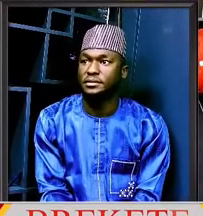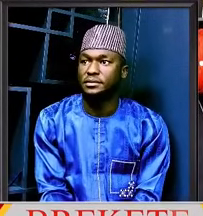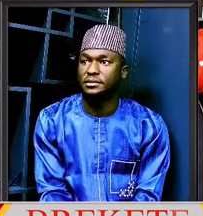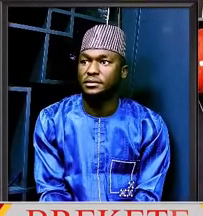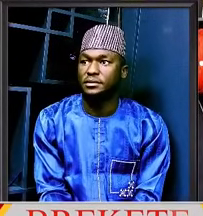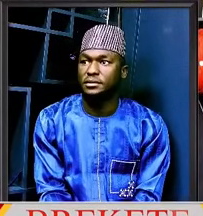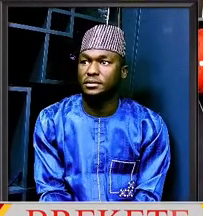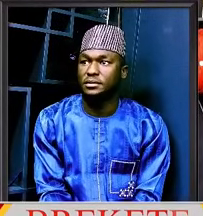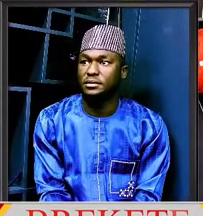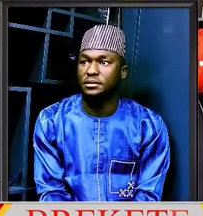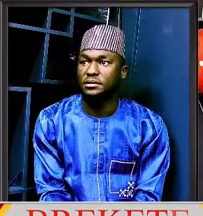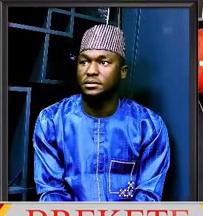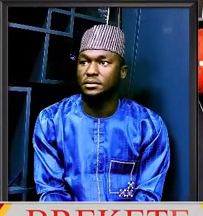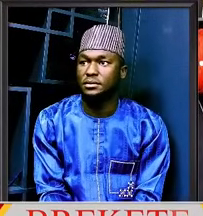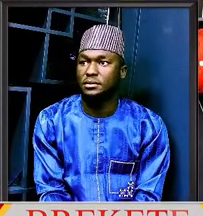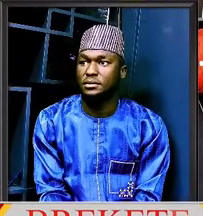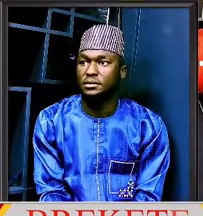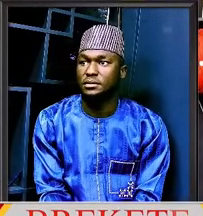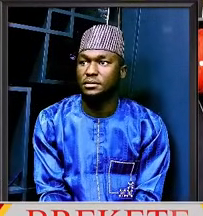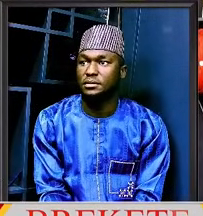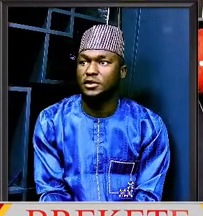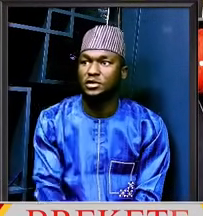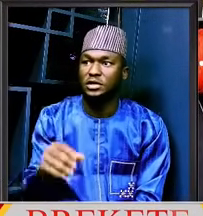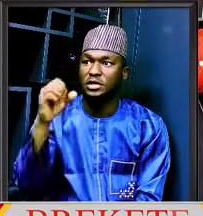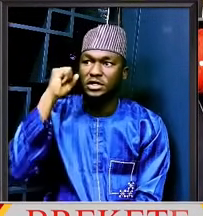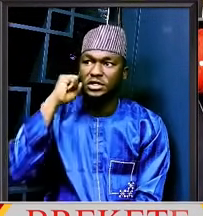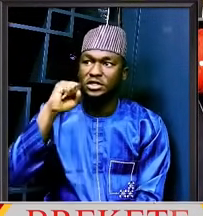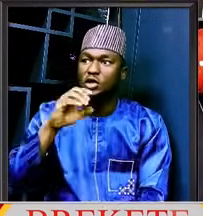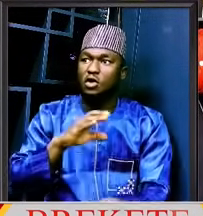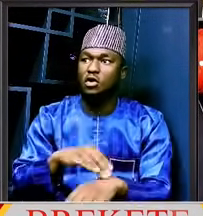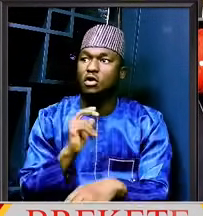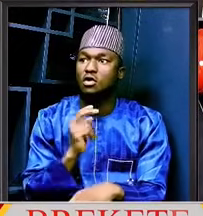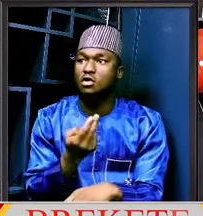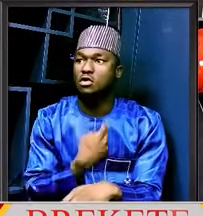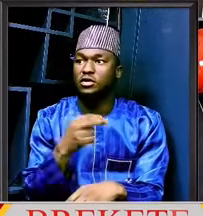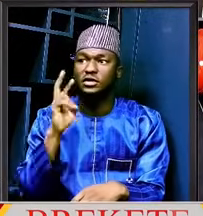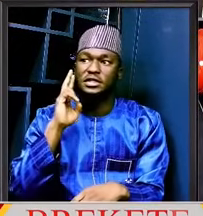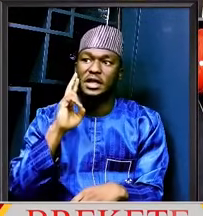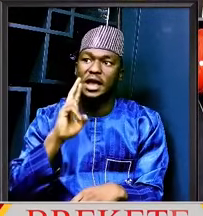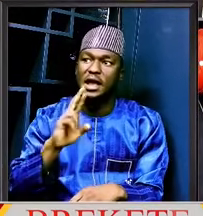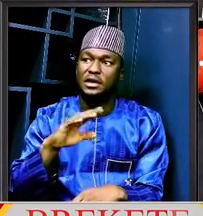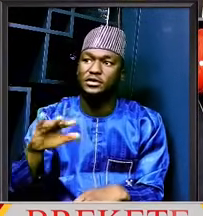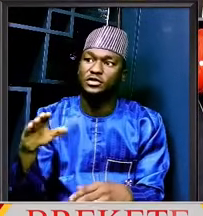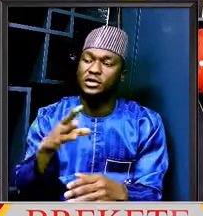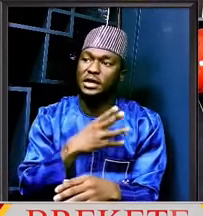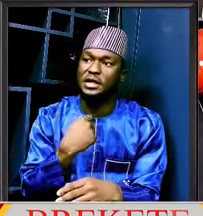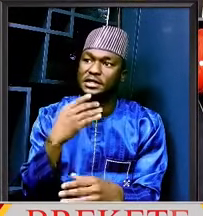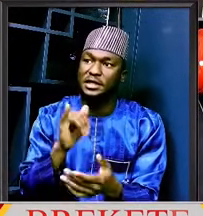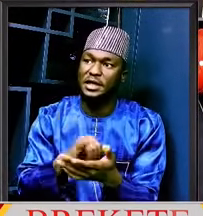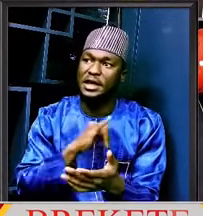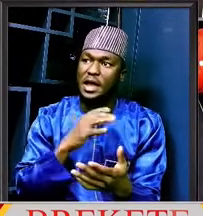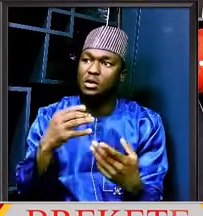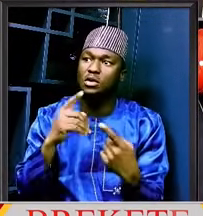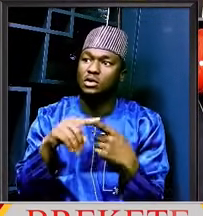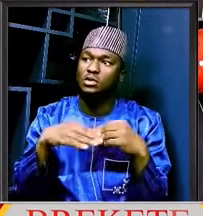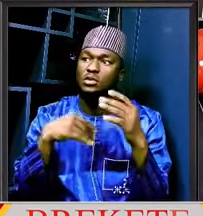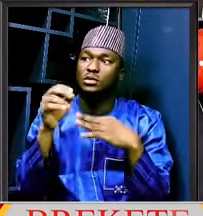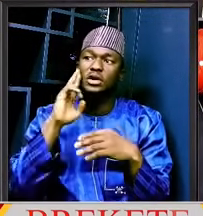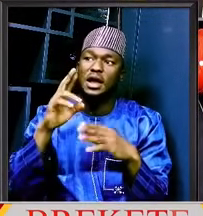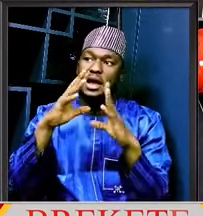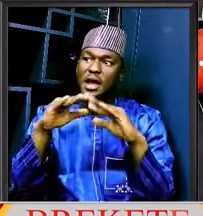is highly sacrificial. In fact, she called us, her children, when she wanted to embark on that project, and told us that she wants to build a house